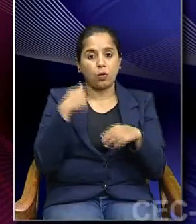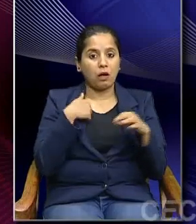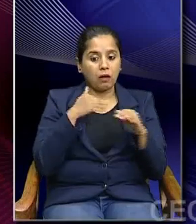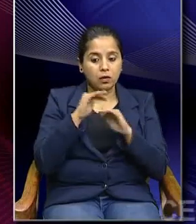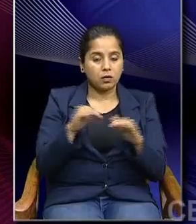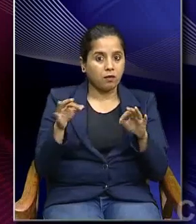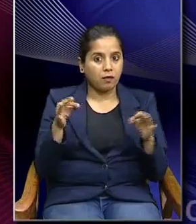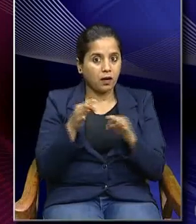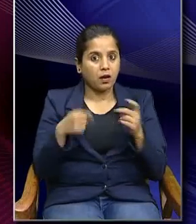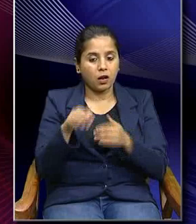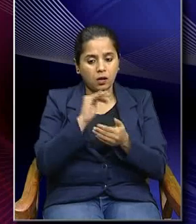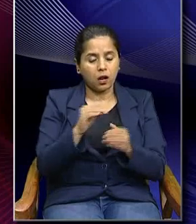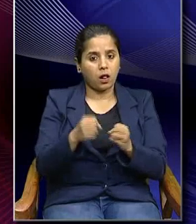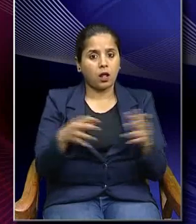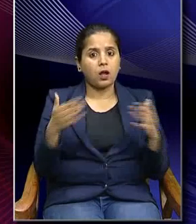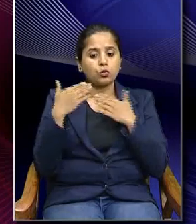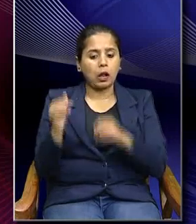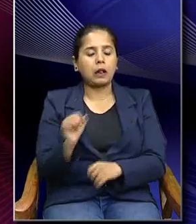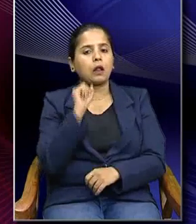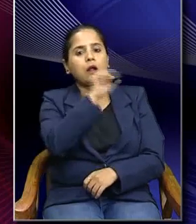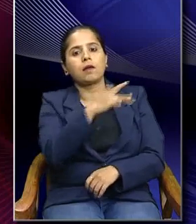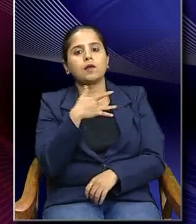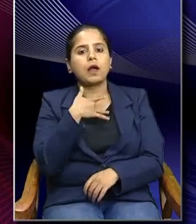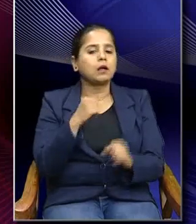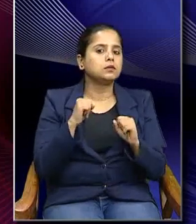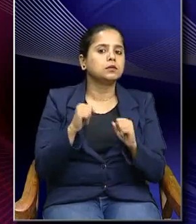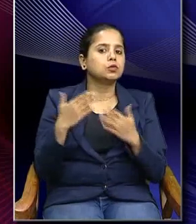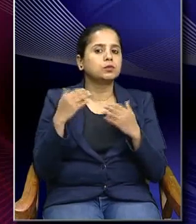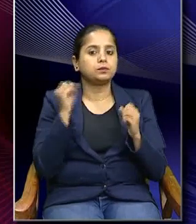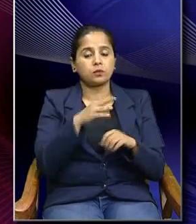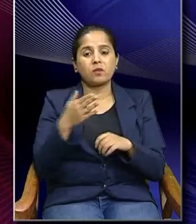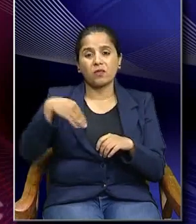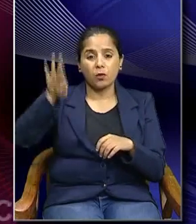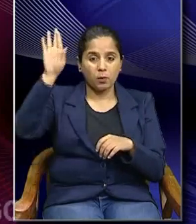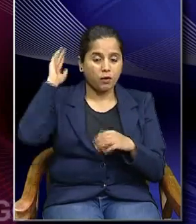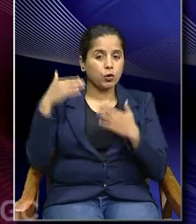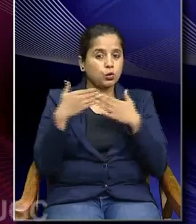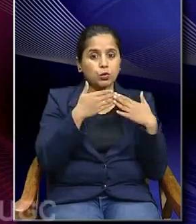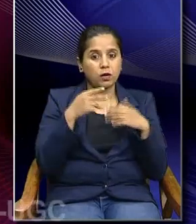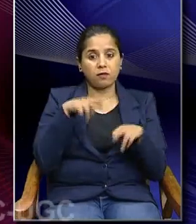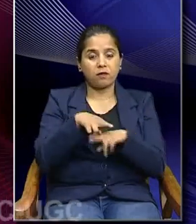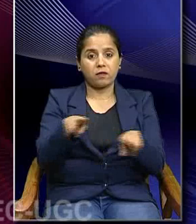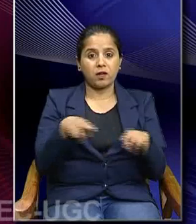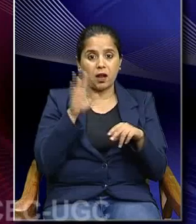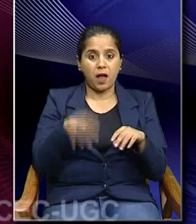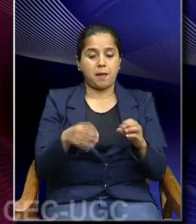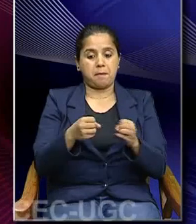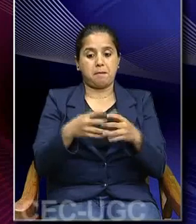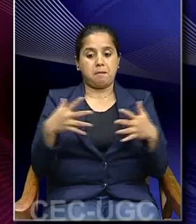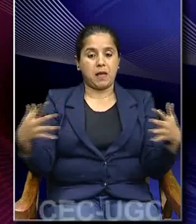are often able to send children to schools. So, earlier traditional society, when a family had too